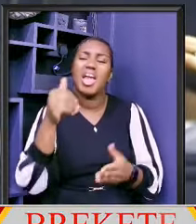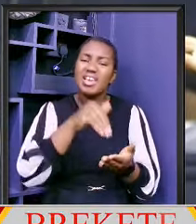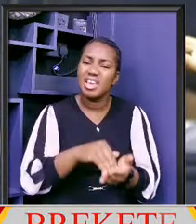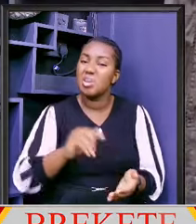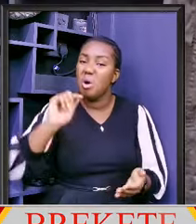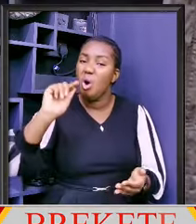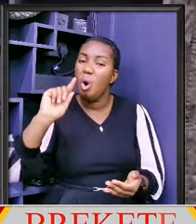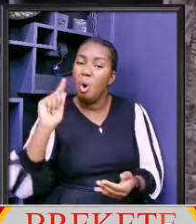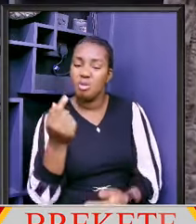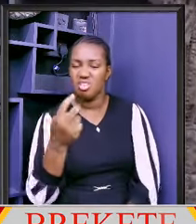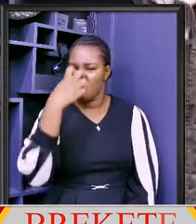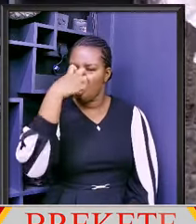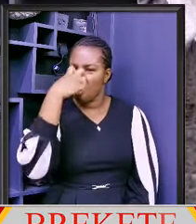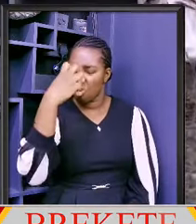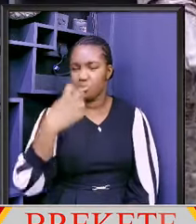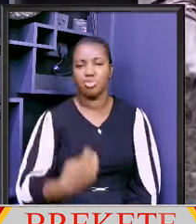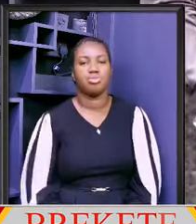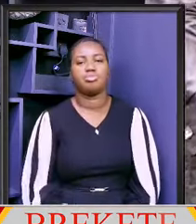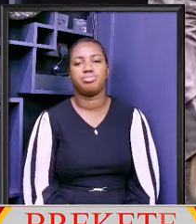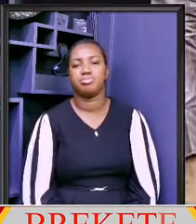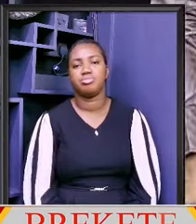corruption.